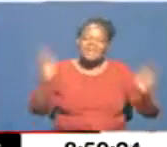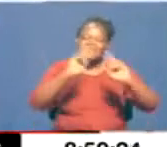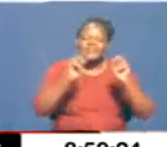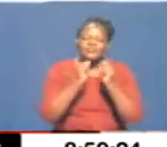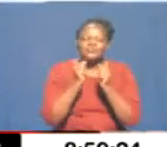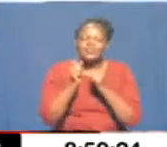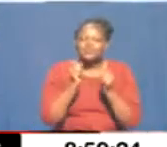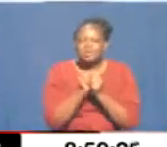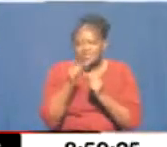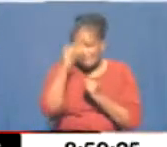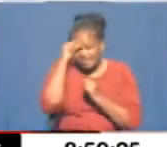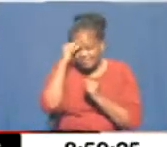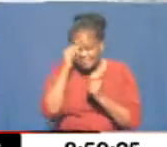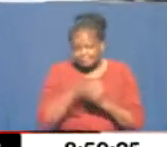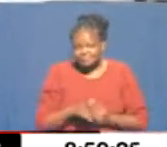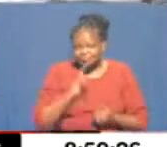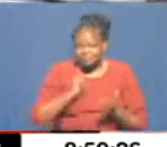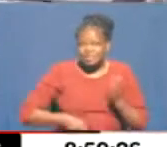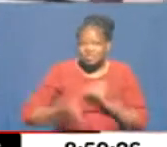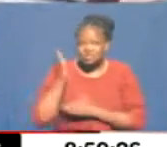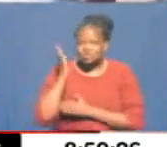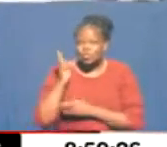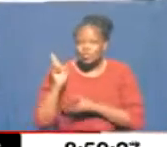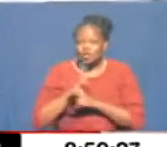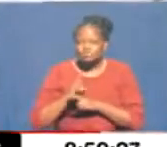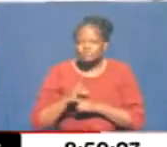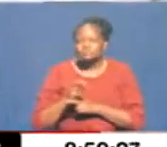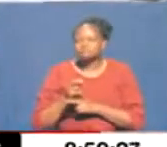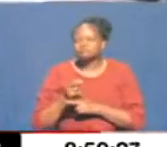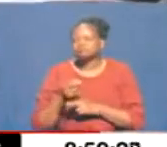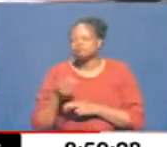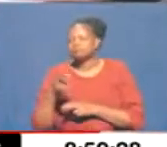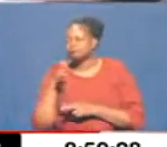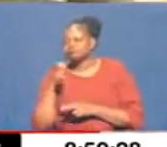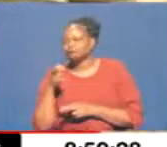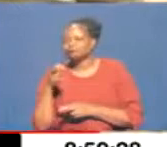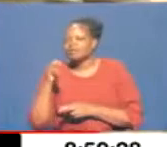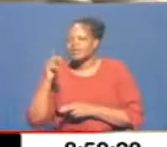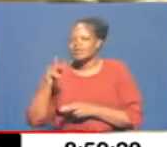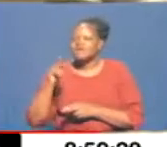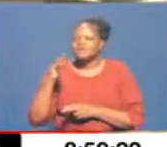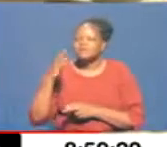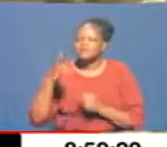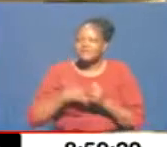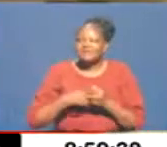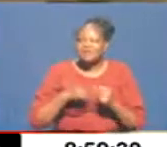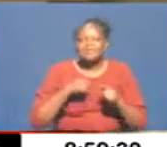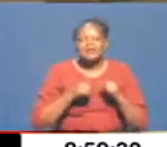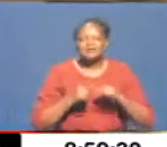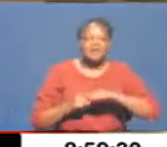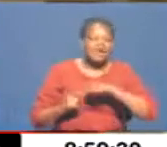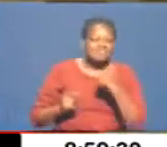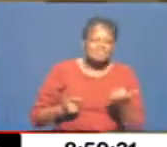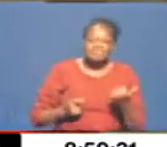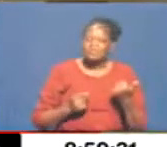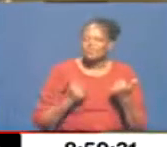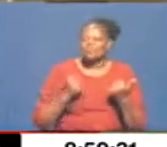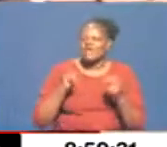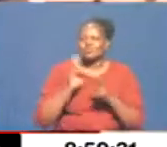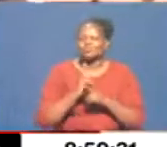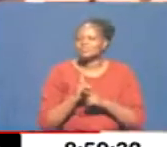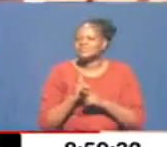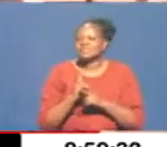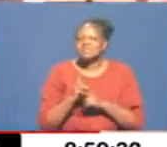Natembea noted while security forces were using AK-47 and G3 rifles, the bandits were using heavy and sophisticated